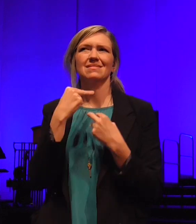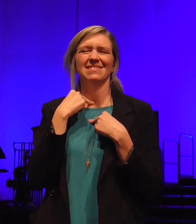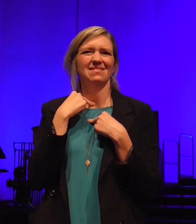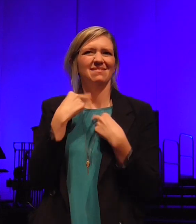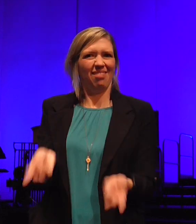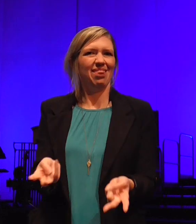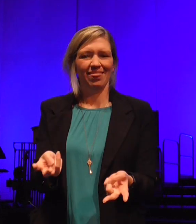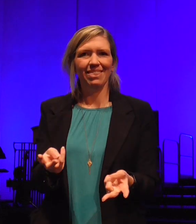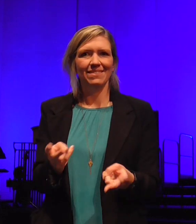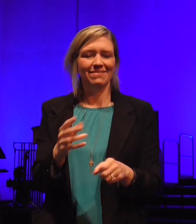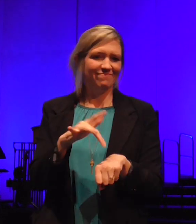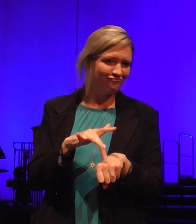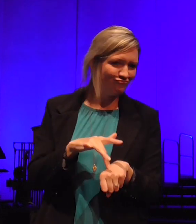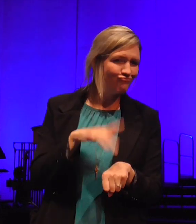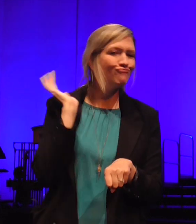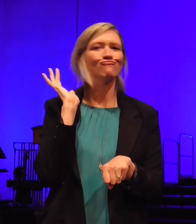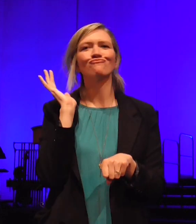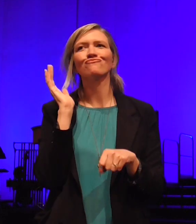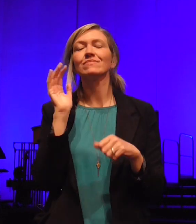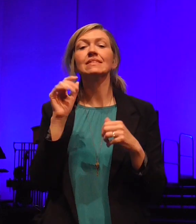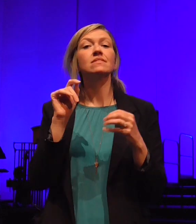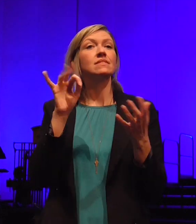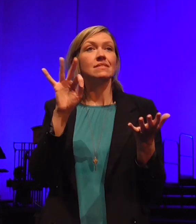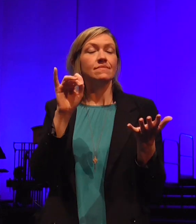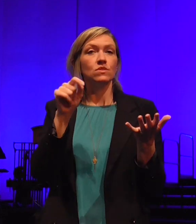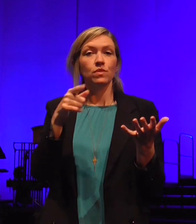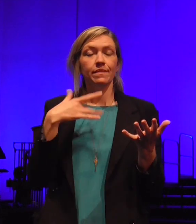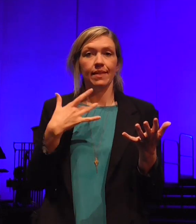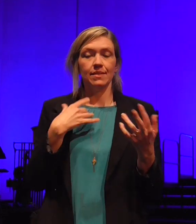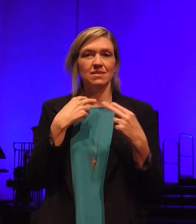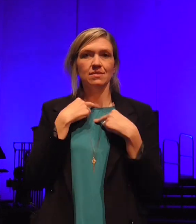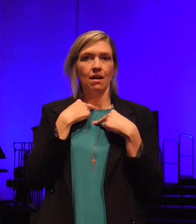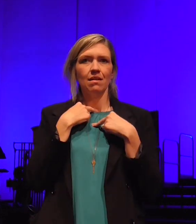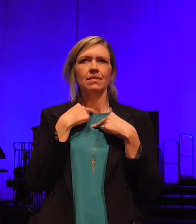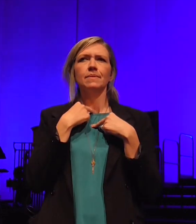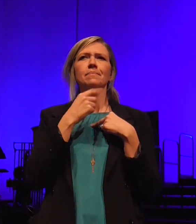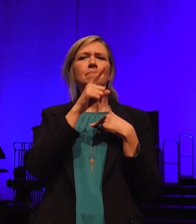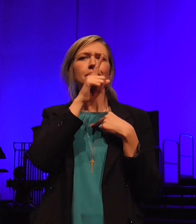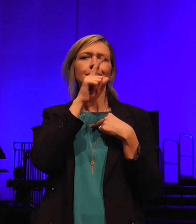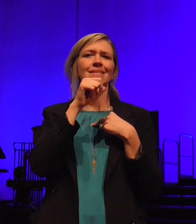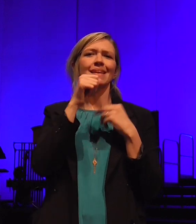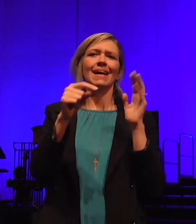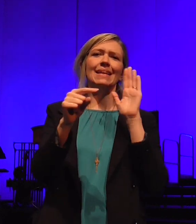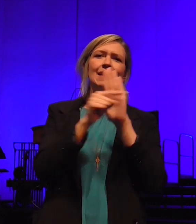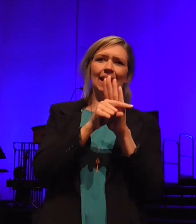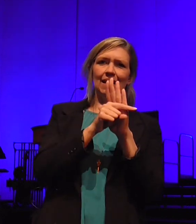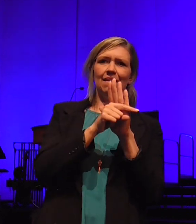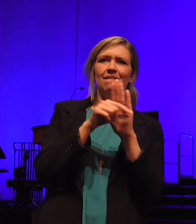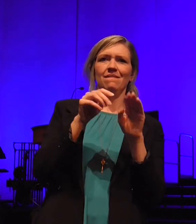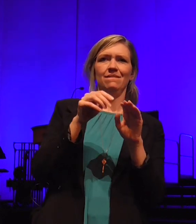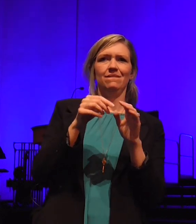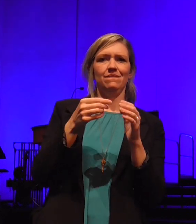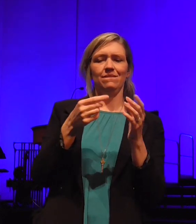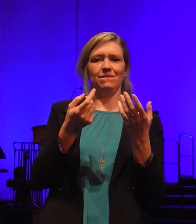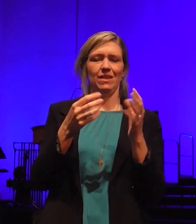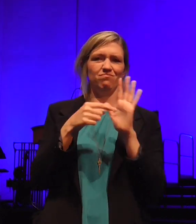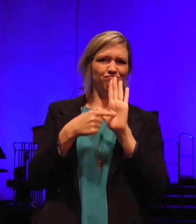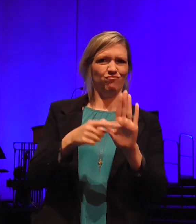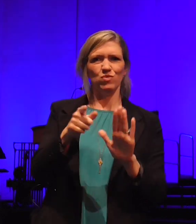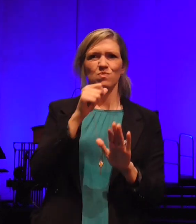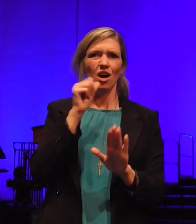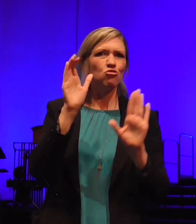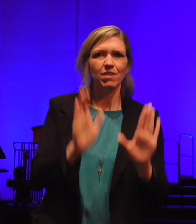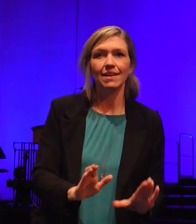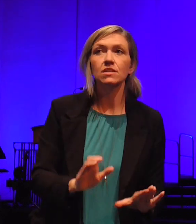even if you're stuck, it is not a negative reflection on your greatness. That you can be